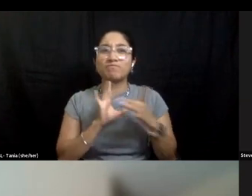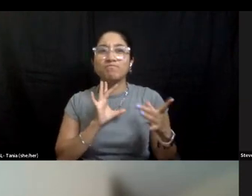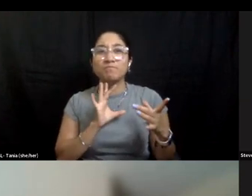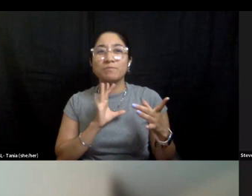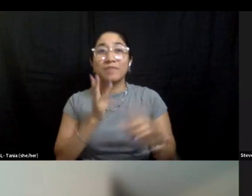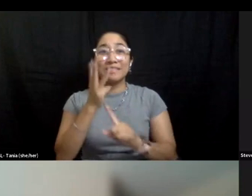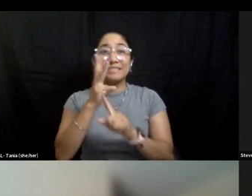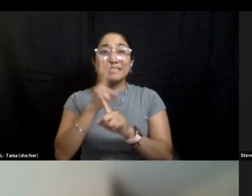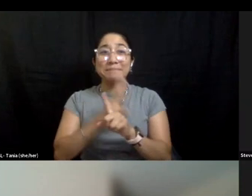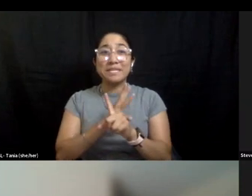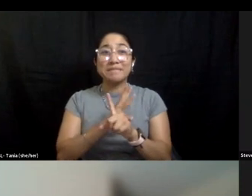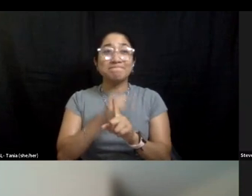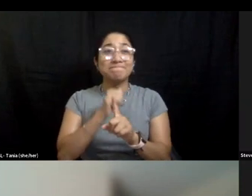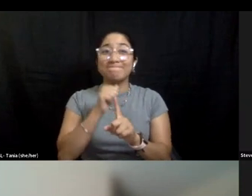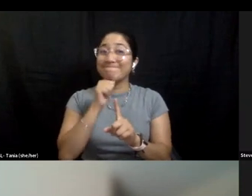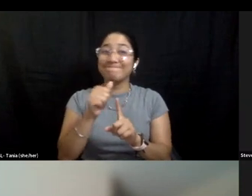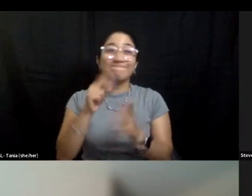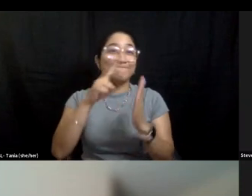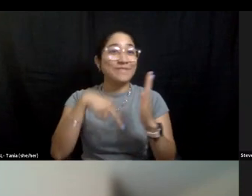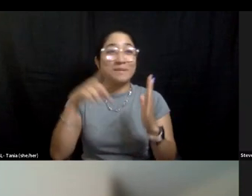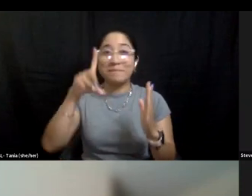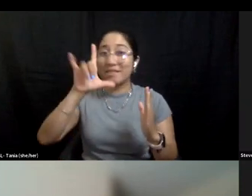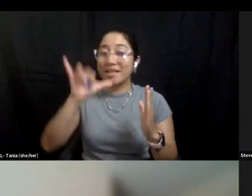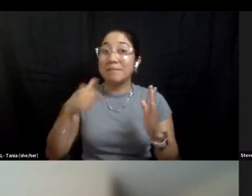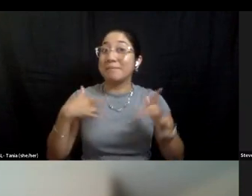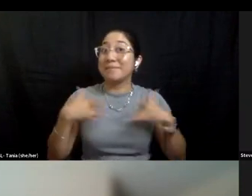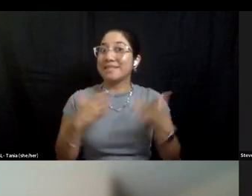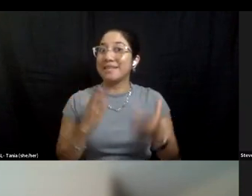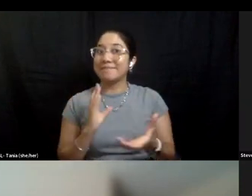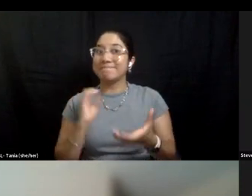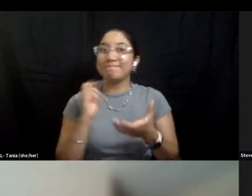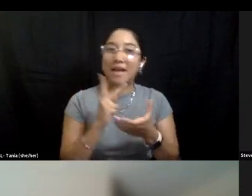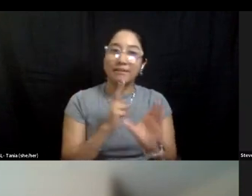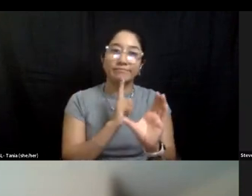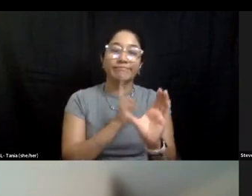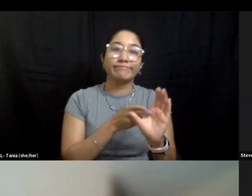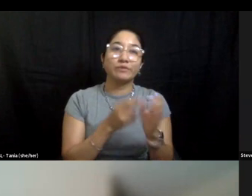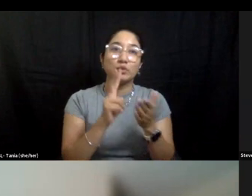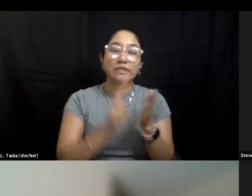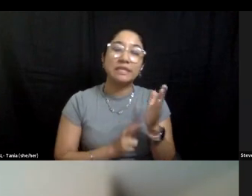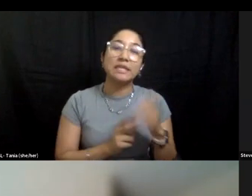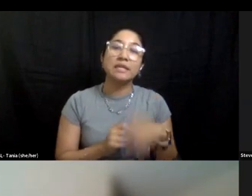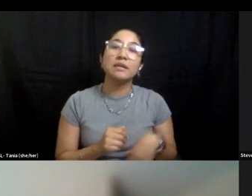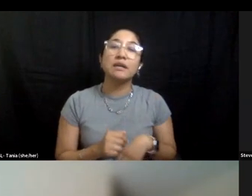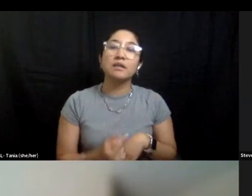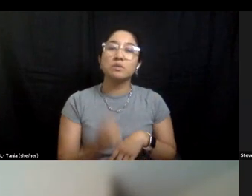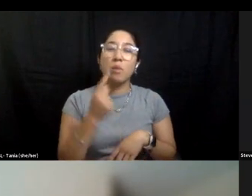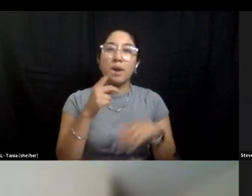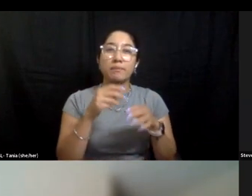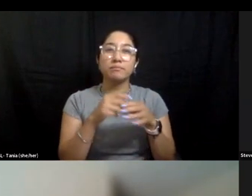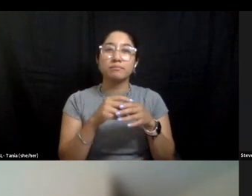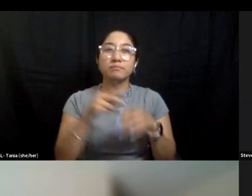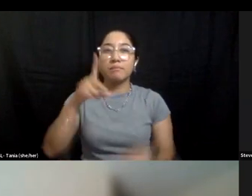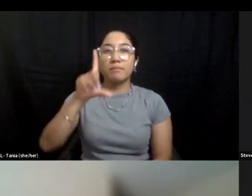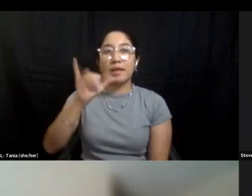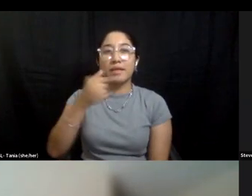haven't been reading plays, and I'm excited to get back into them. A book that I read that I think embraces this idea, it takes its time, is called If I Survive You